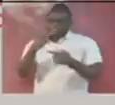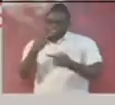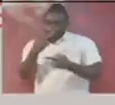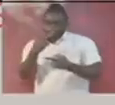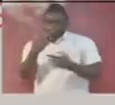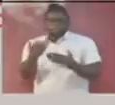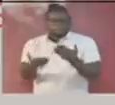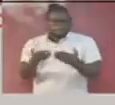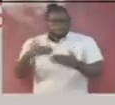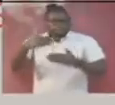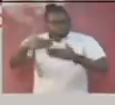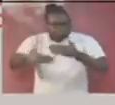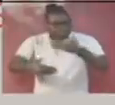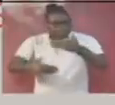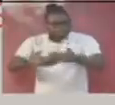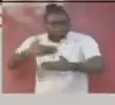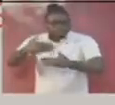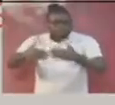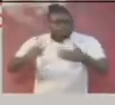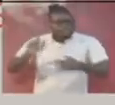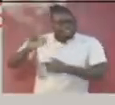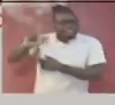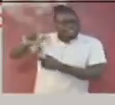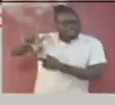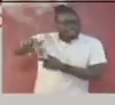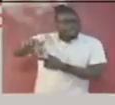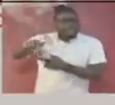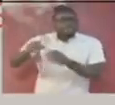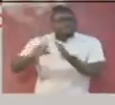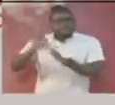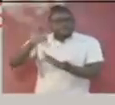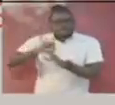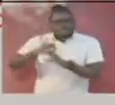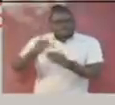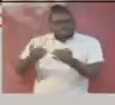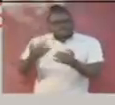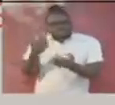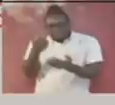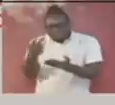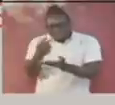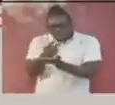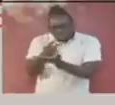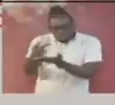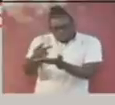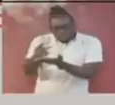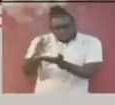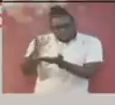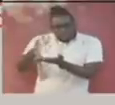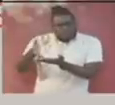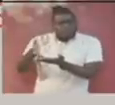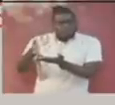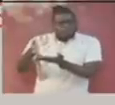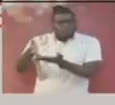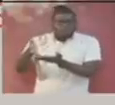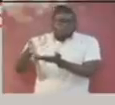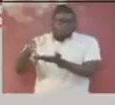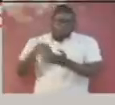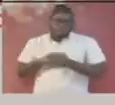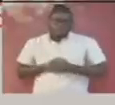late February, which is just about 2 weeks ago, 2 weeks again, or 3 weeks again, into early